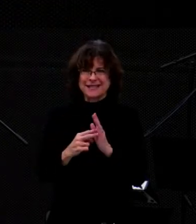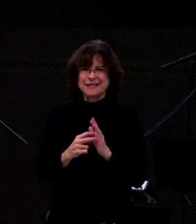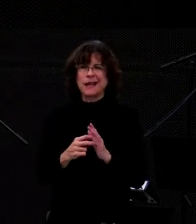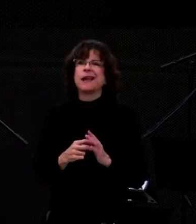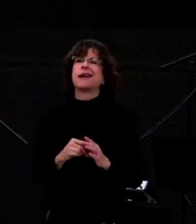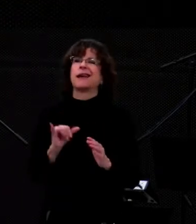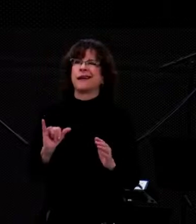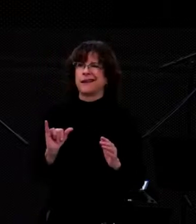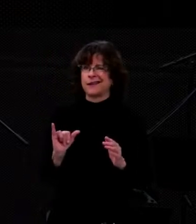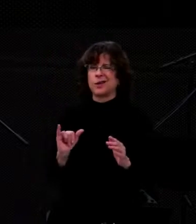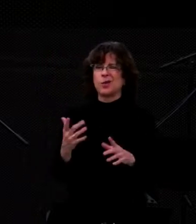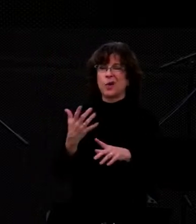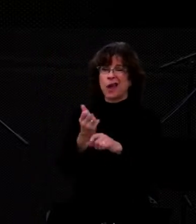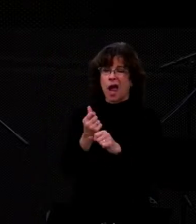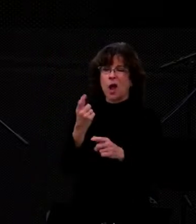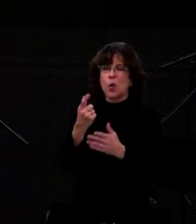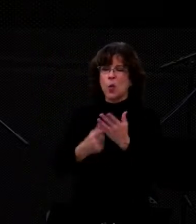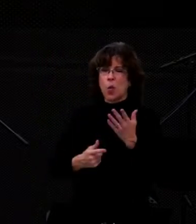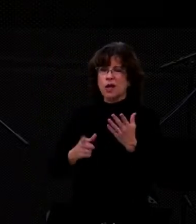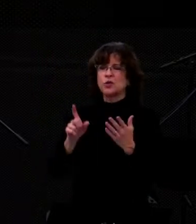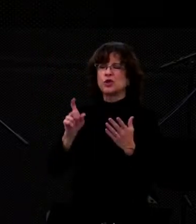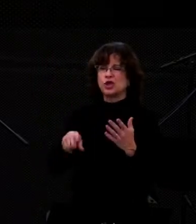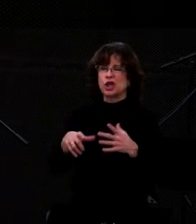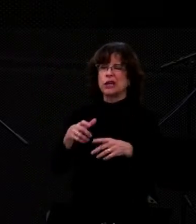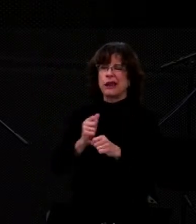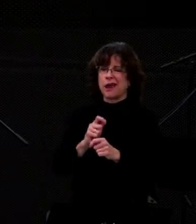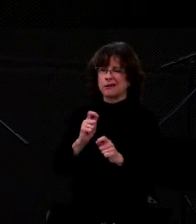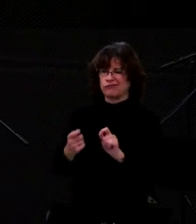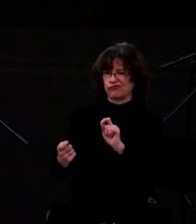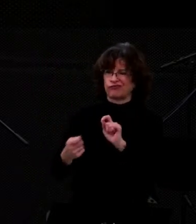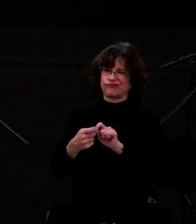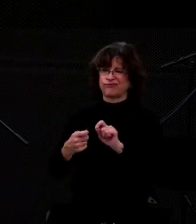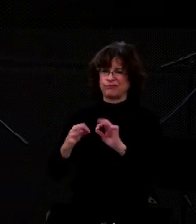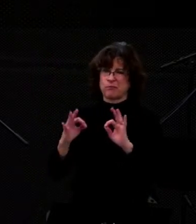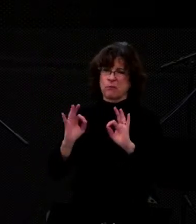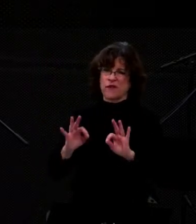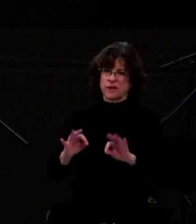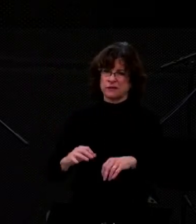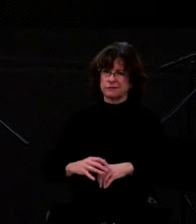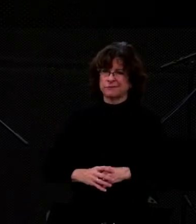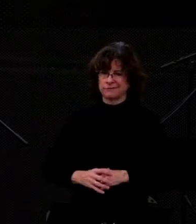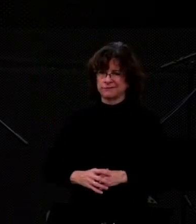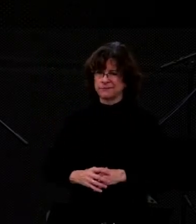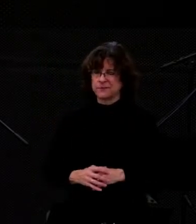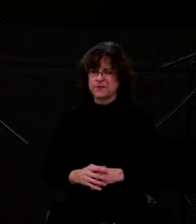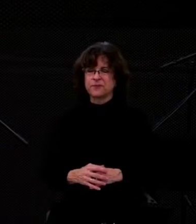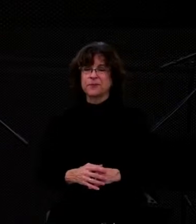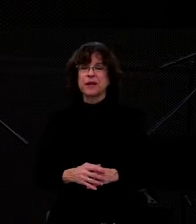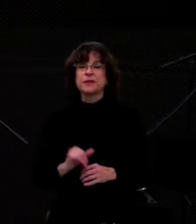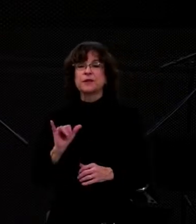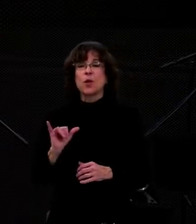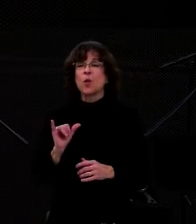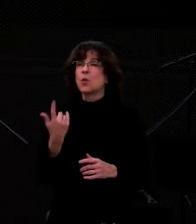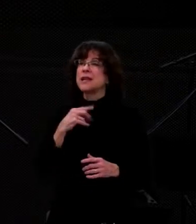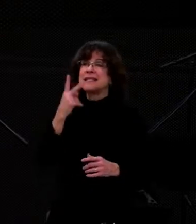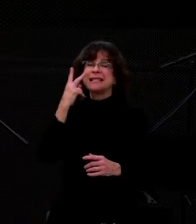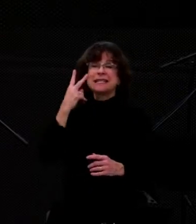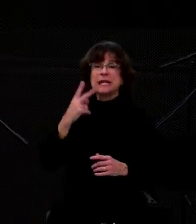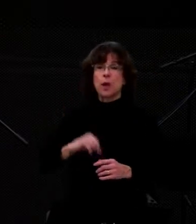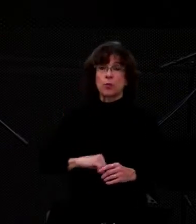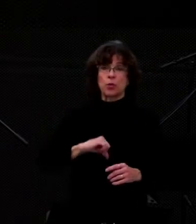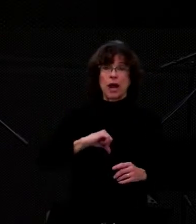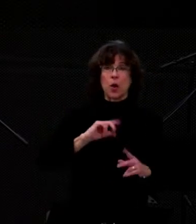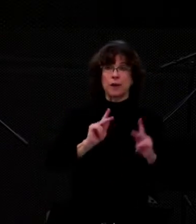that. Now, here's the brilliance of the storytelling. All throughout the story, you see not only proud and humble